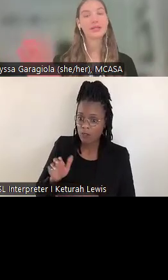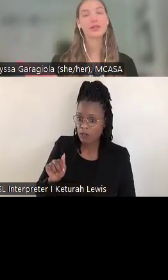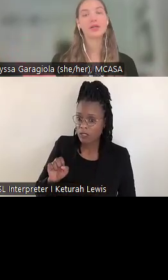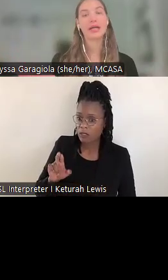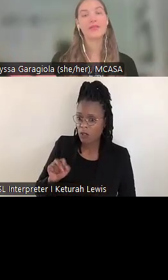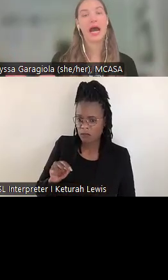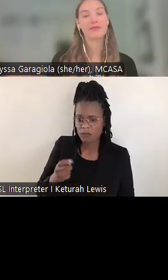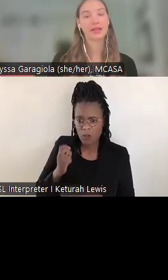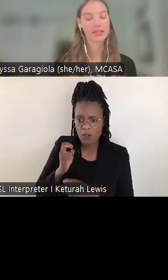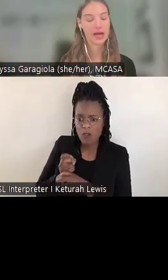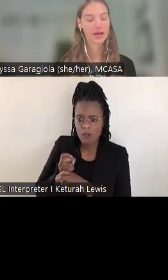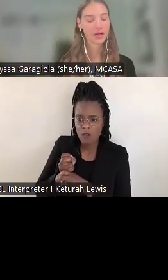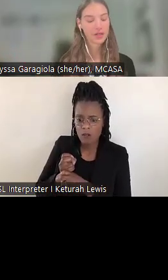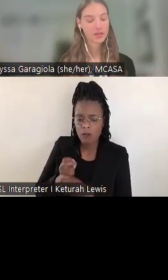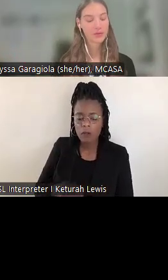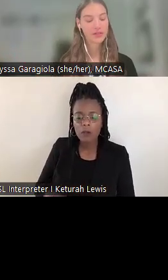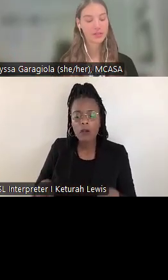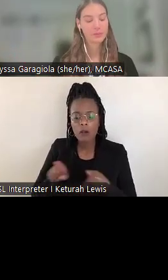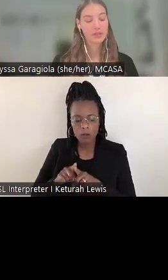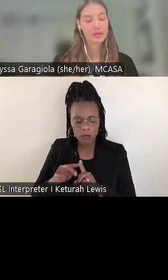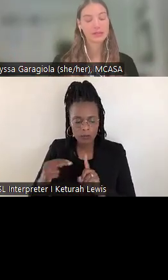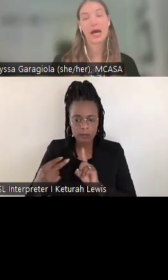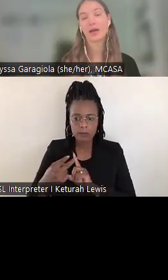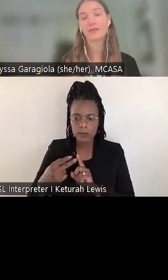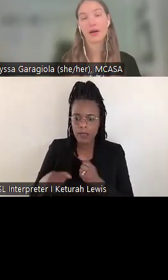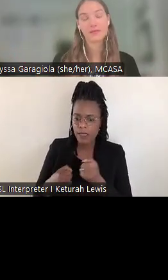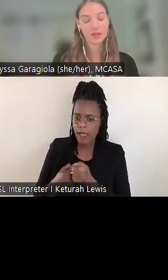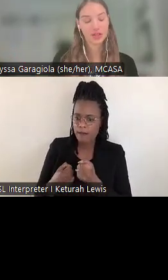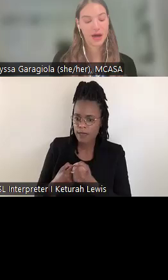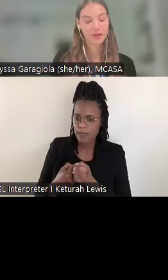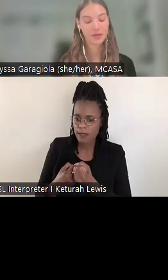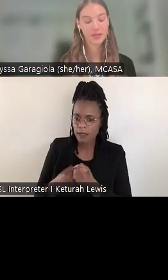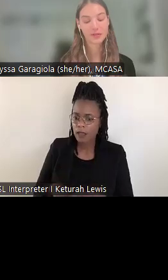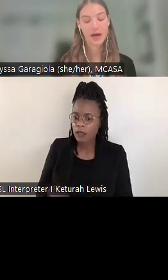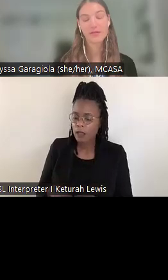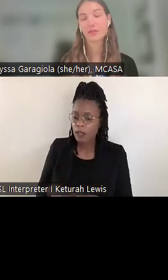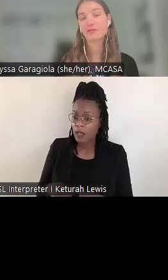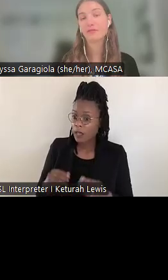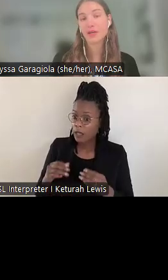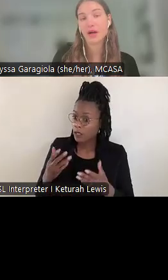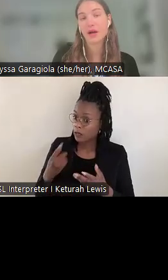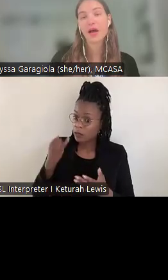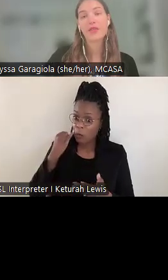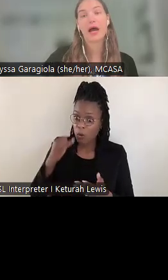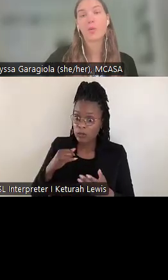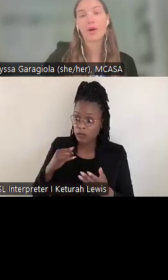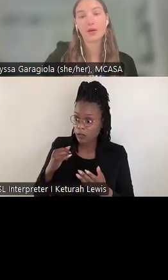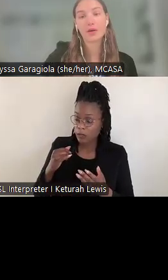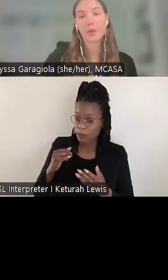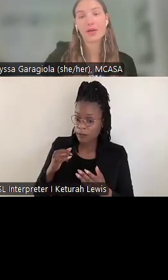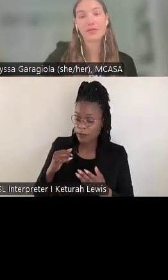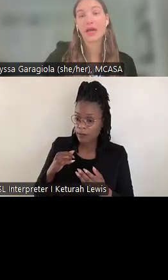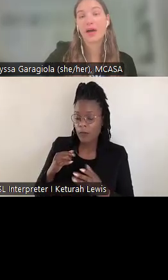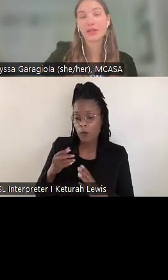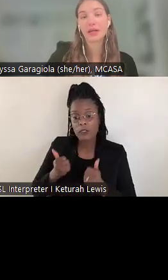And then taking a look at the advocate side. So this could be a lack of confidentiality. So survivors may fear that